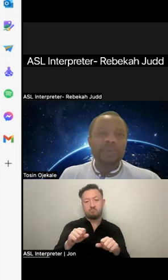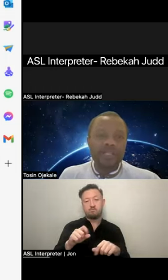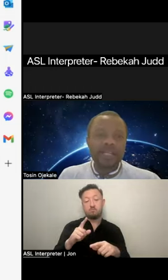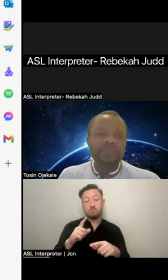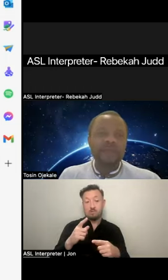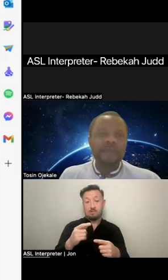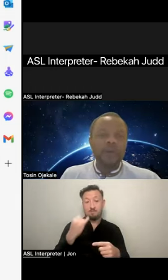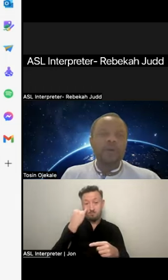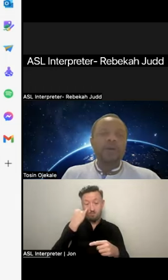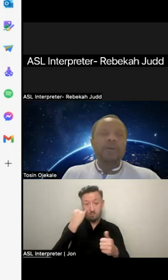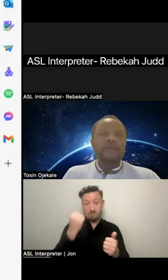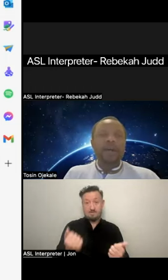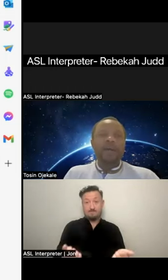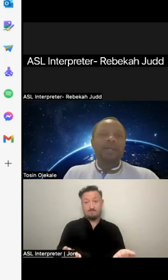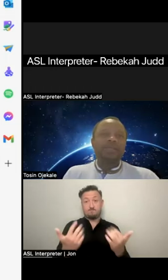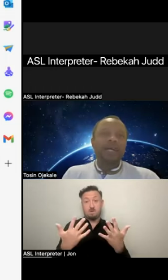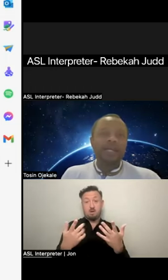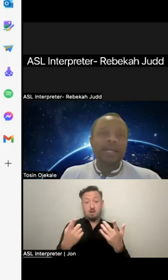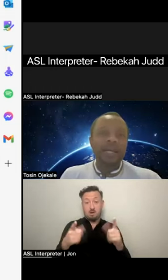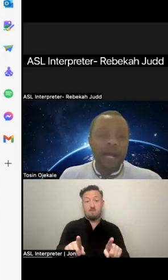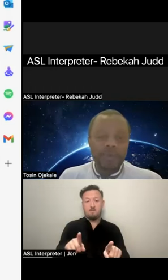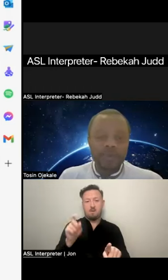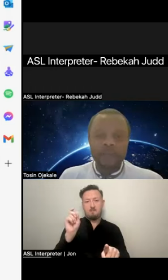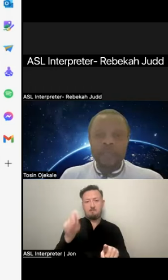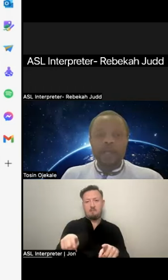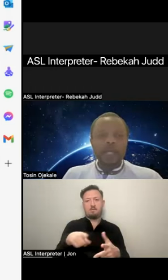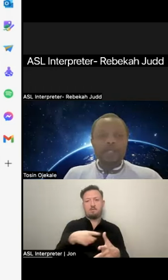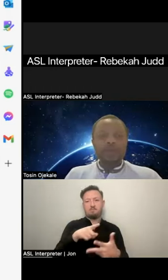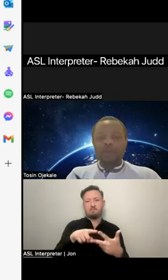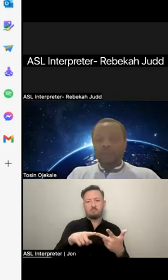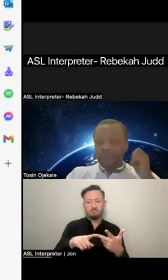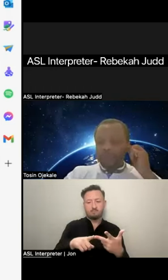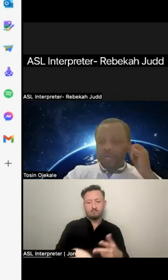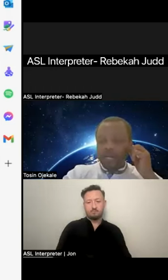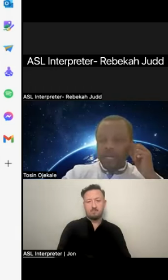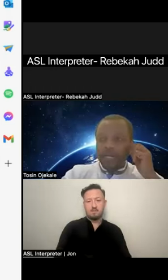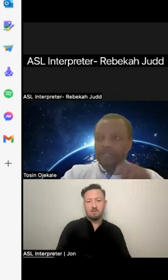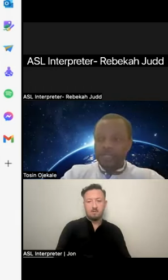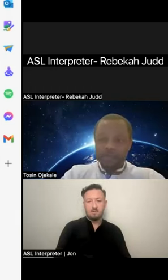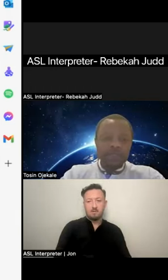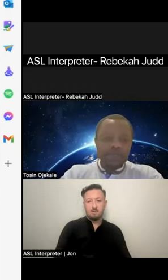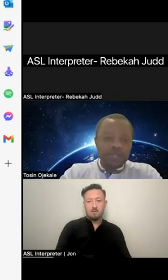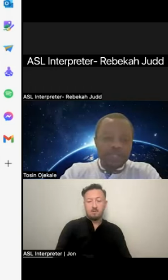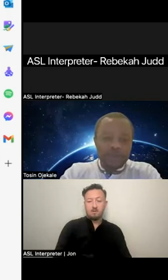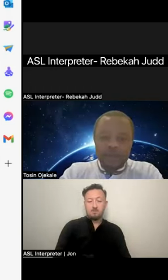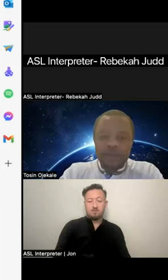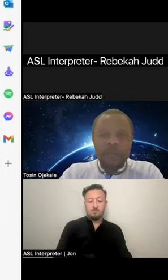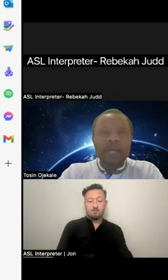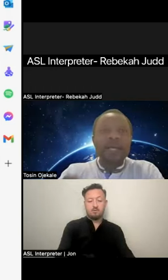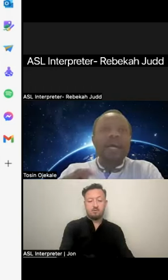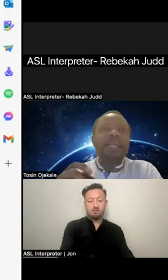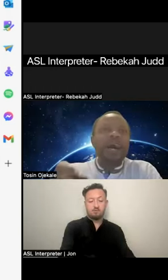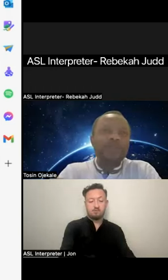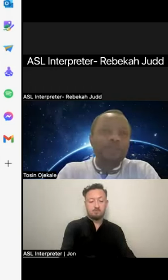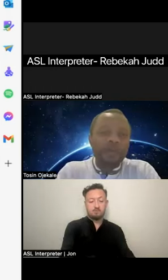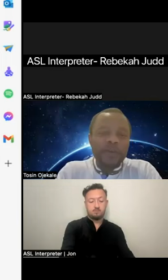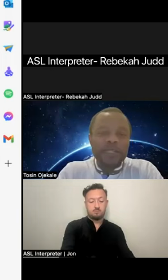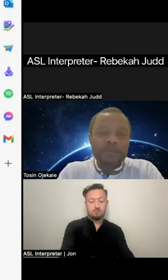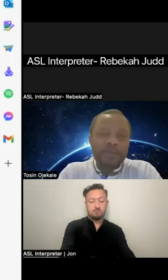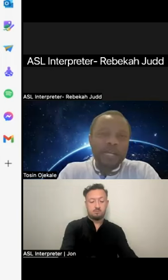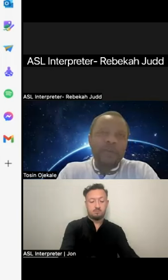be present before fire hazard can happen. Okay. So we'll still look deep into each one of them and how